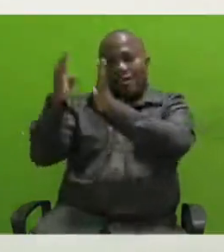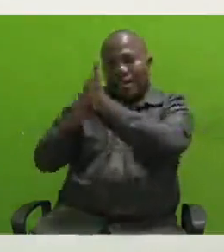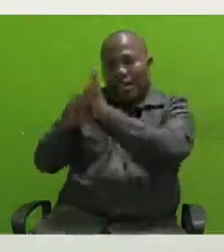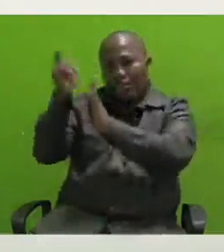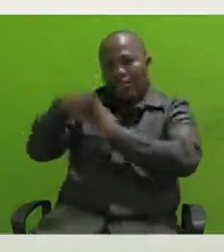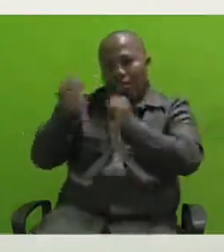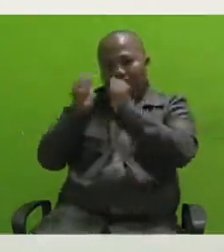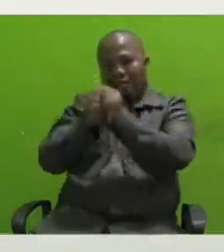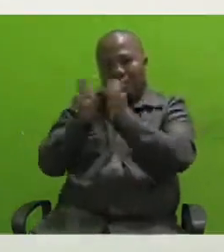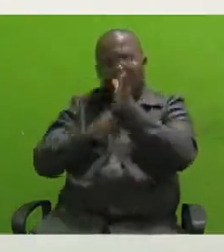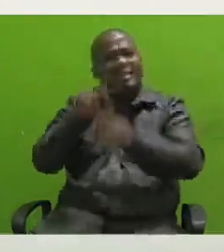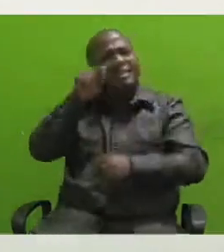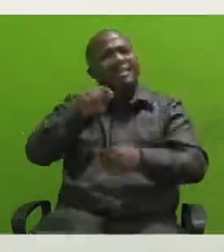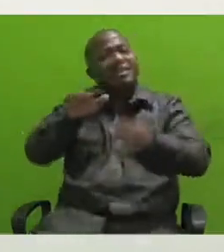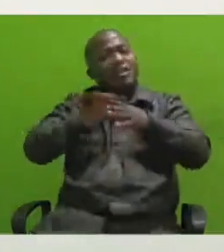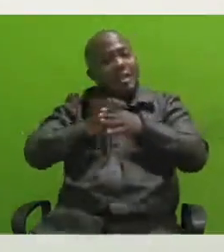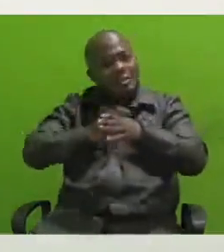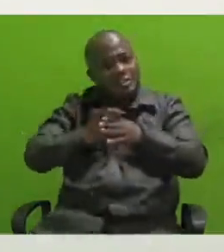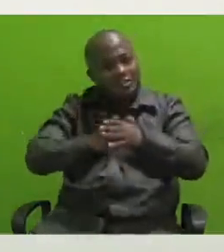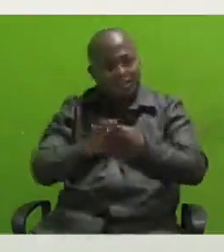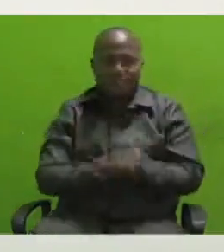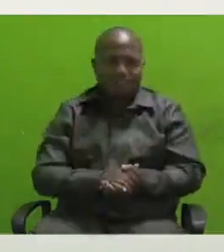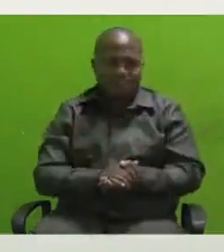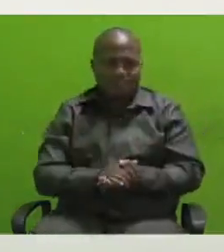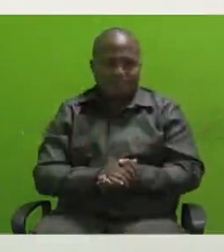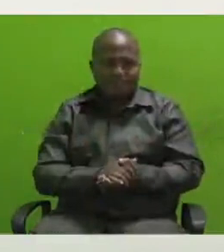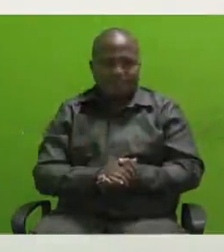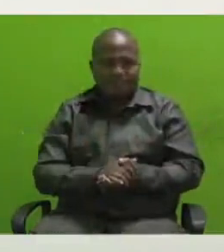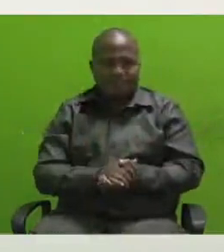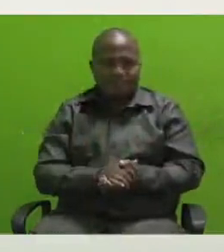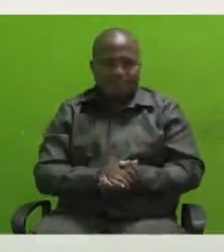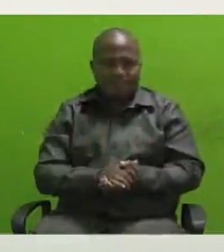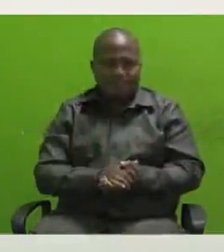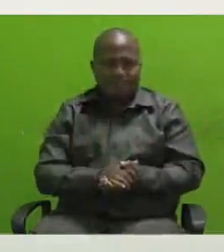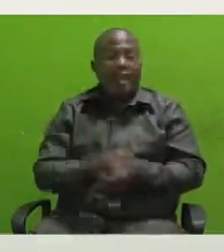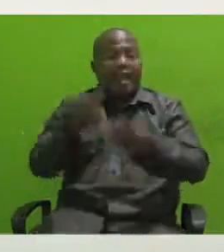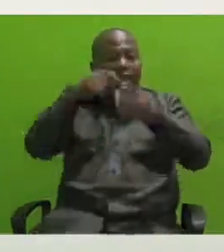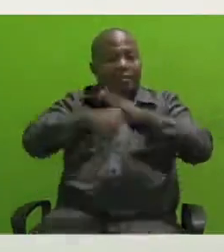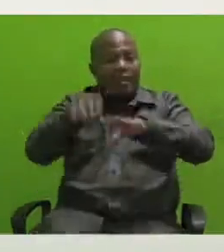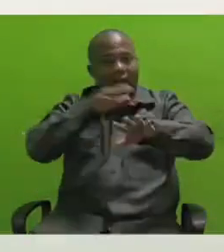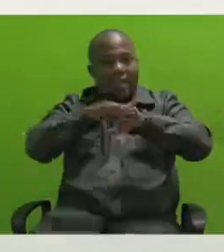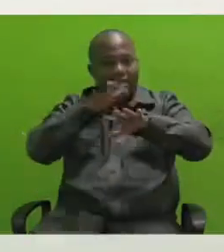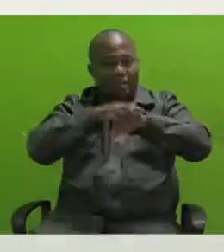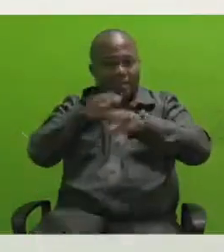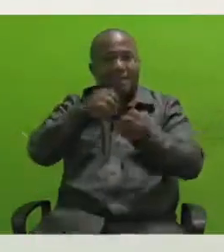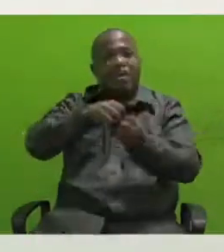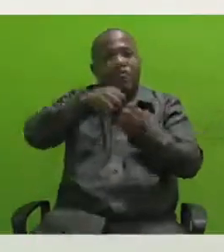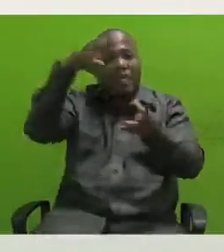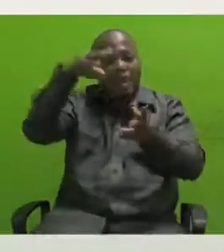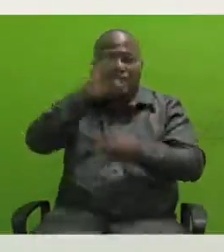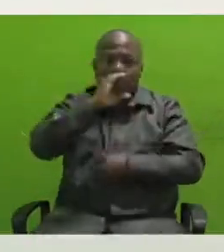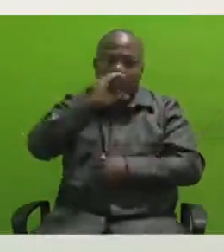this is the relationship that we have established, that for any quadratic expression, the value of